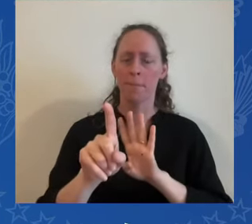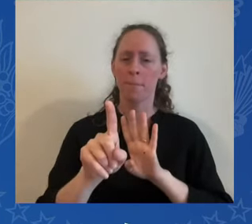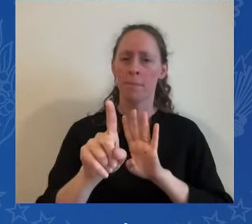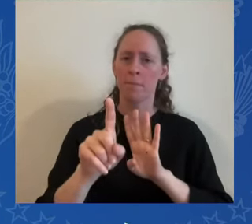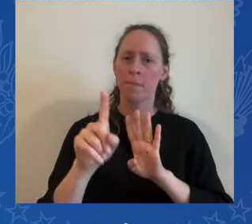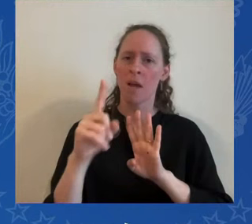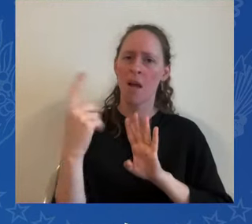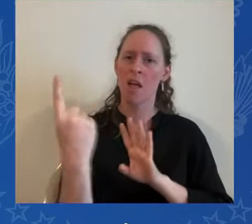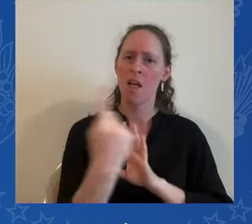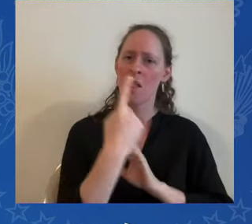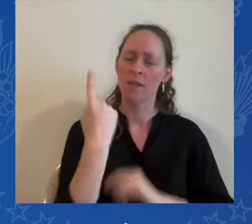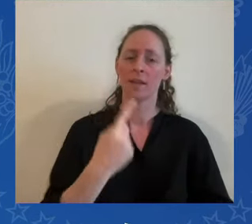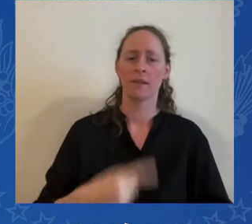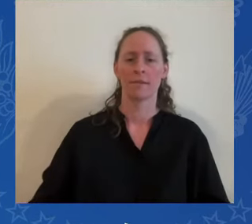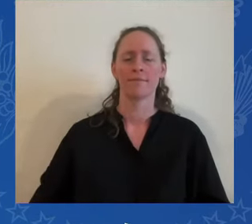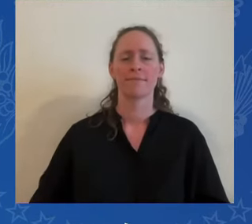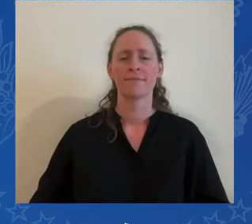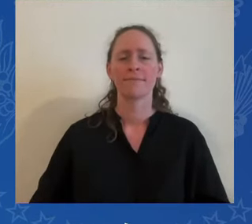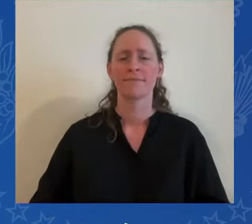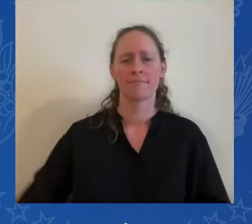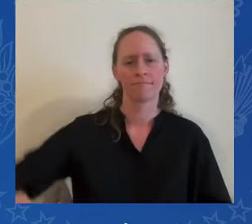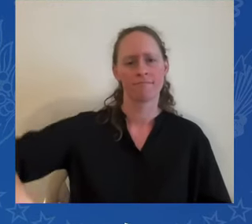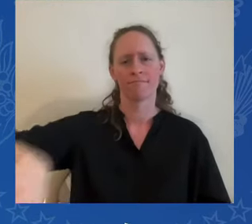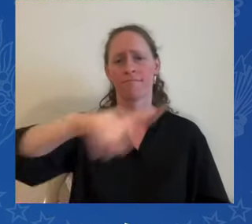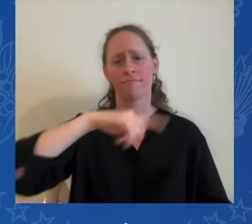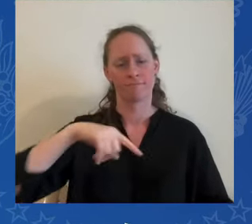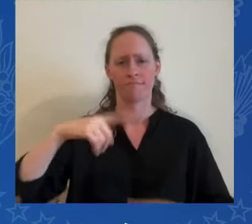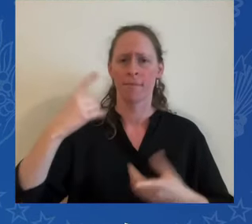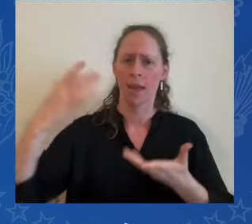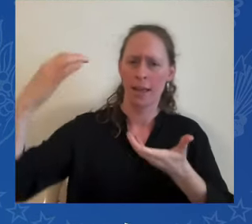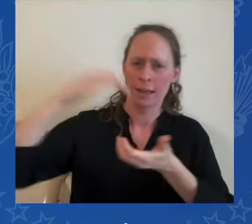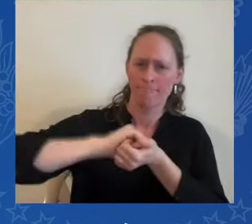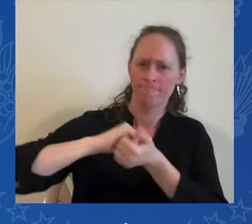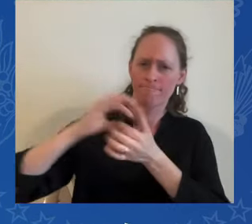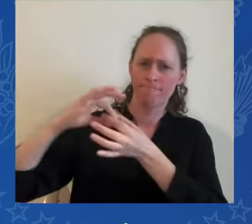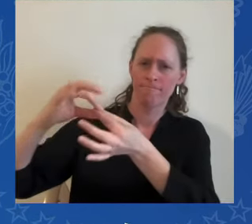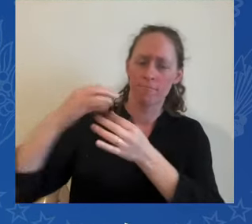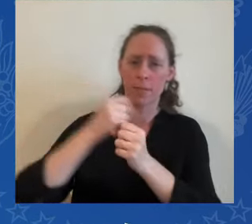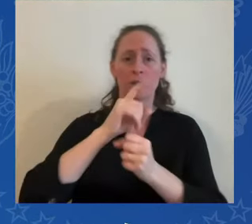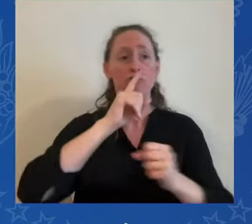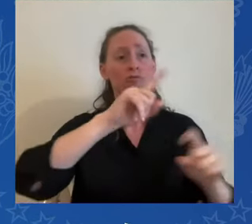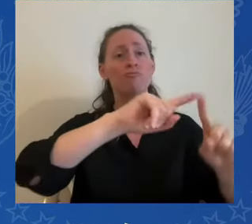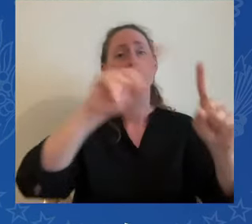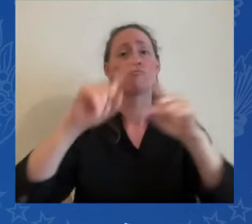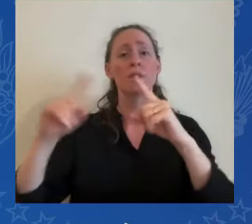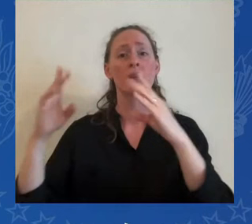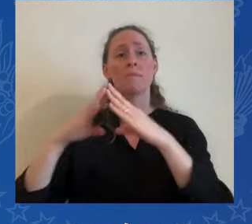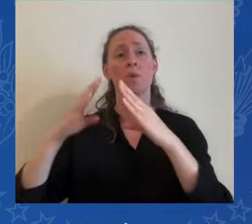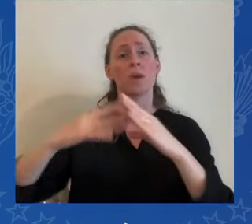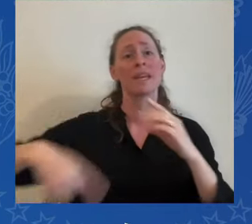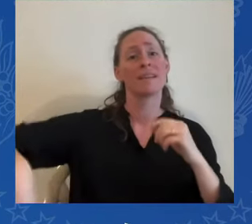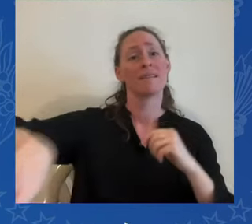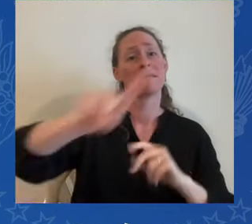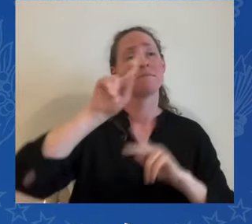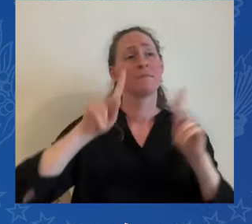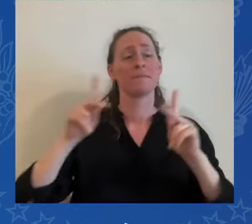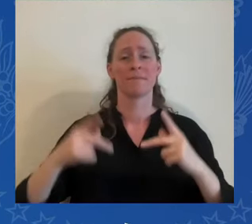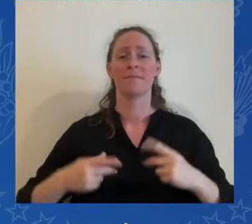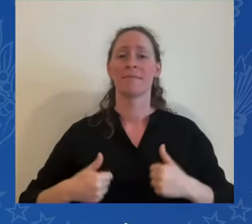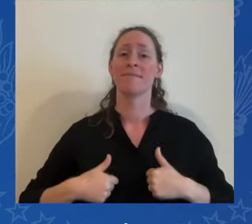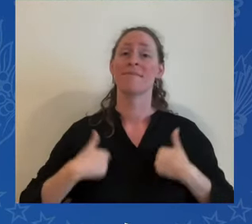to keep our communities safe. From the bottom of my heart and on behalf of the entire Department of